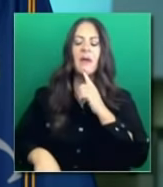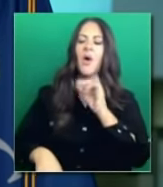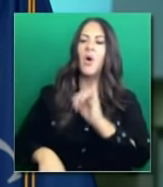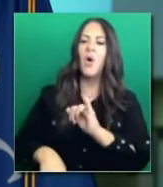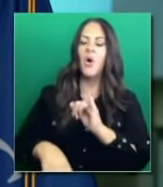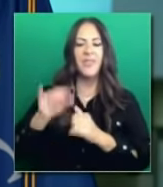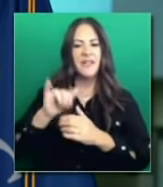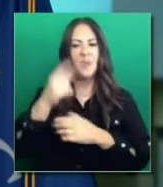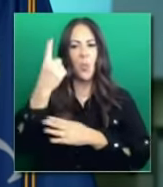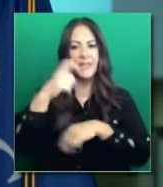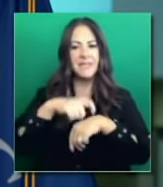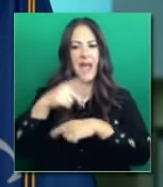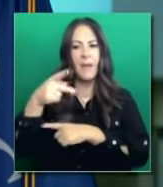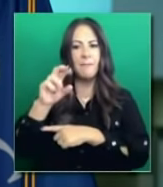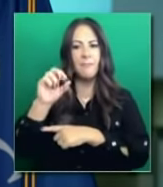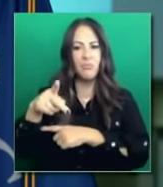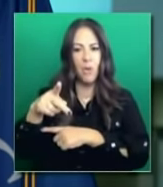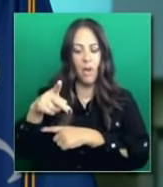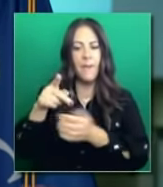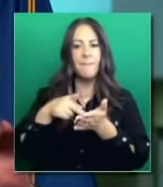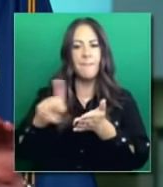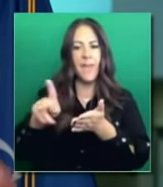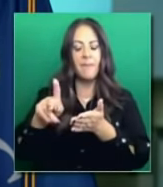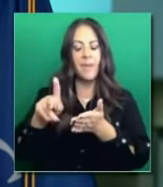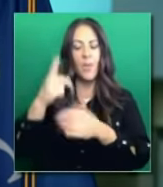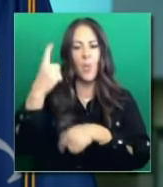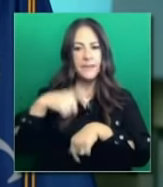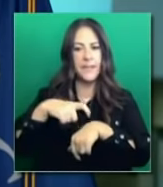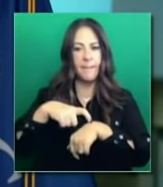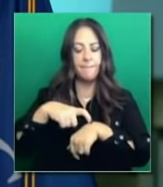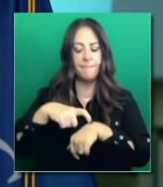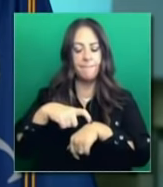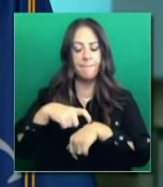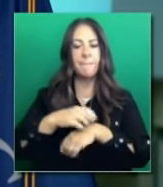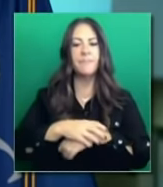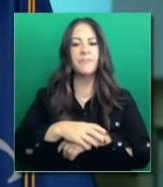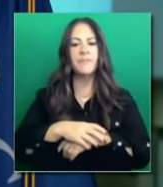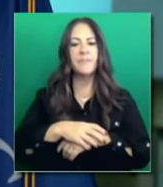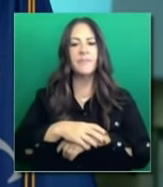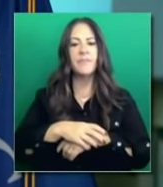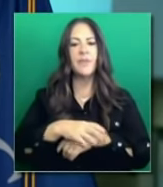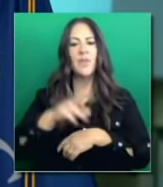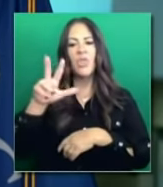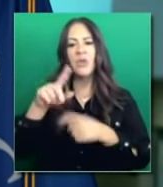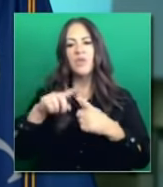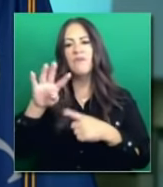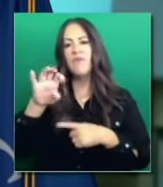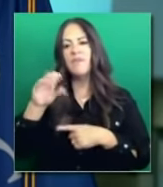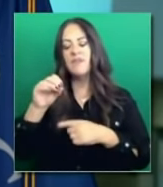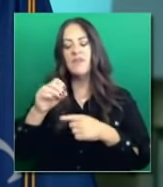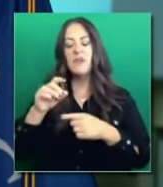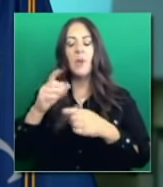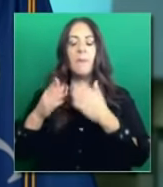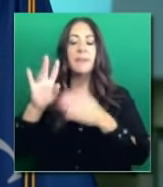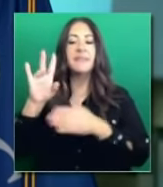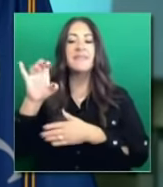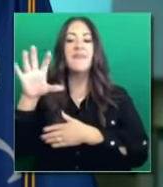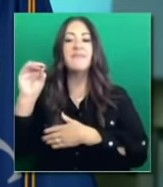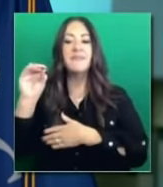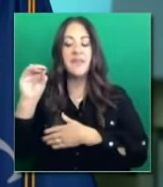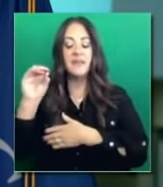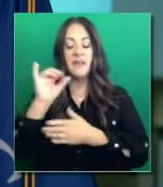$2 billion that would work out to approximately baselines, $450 as high as $750. This builds on